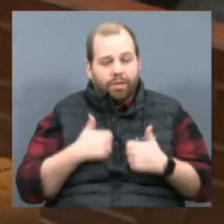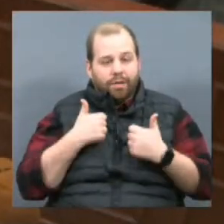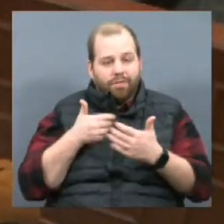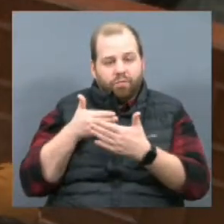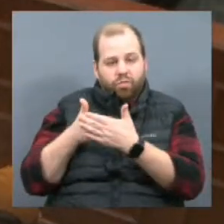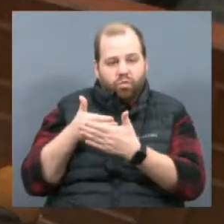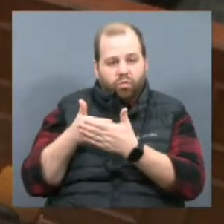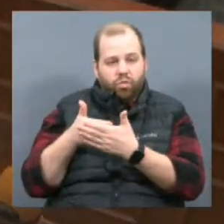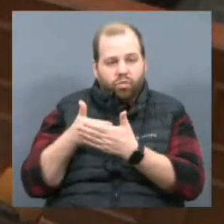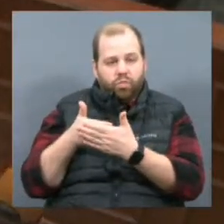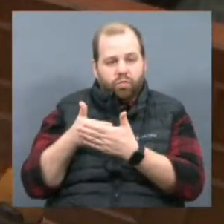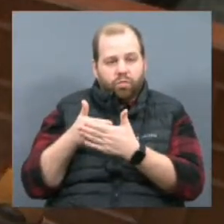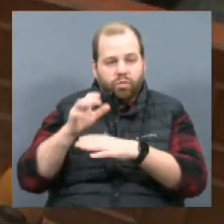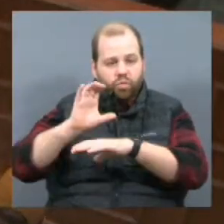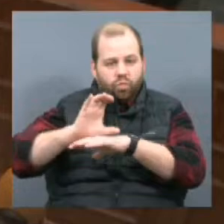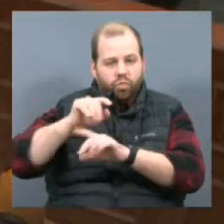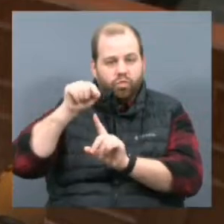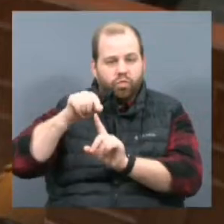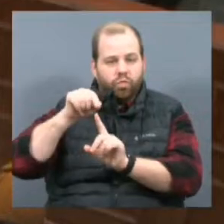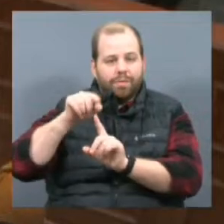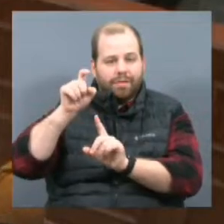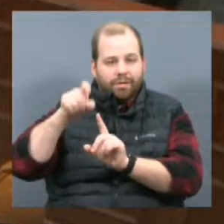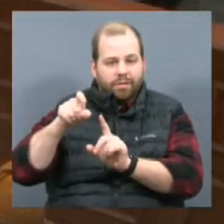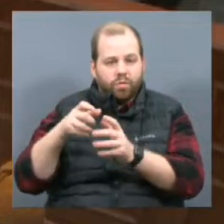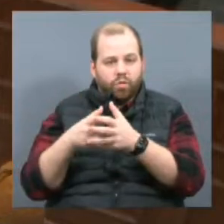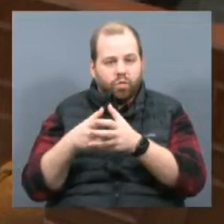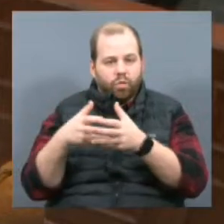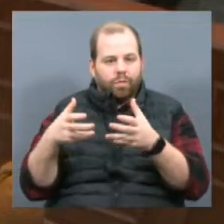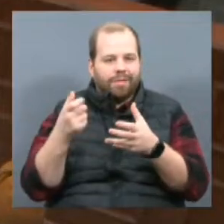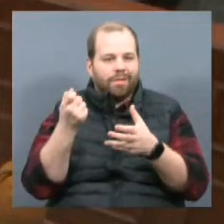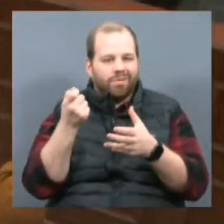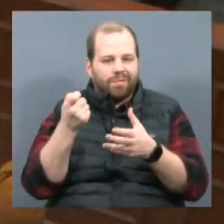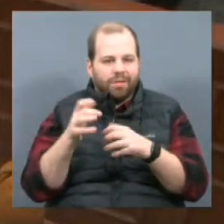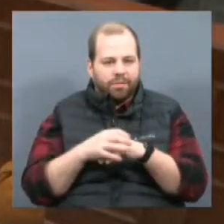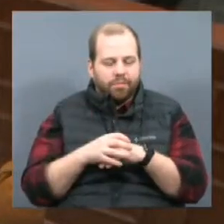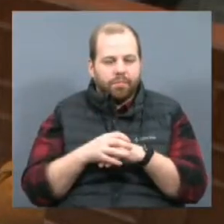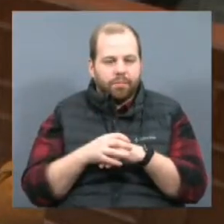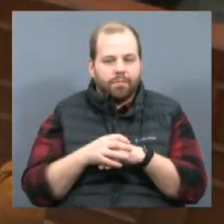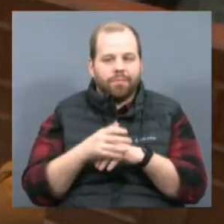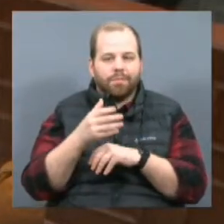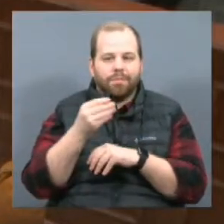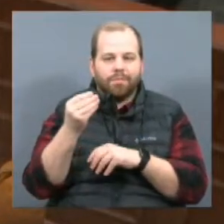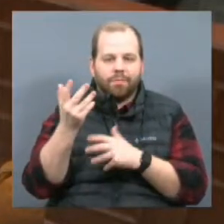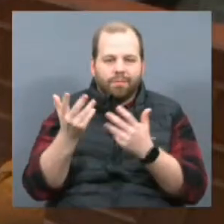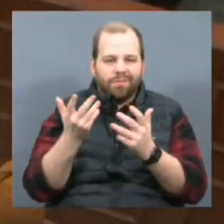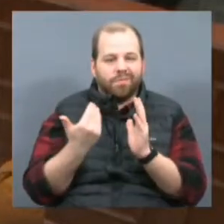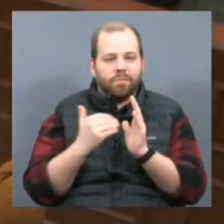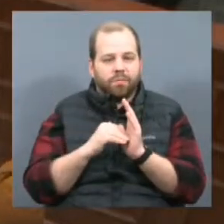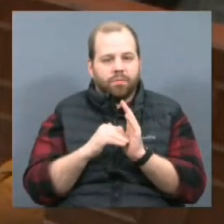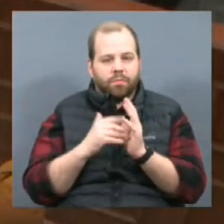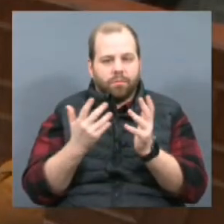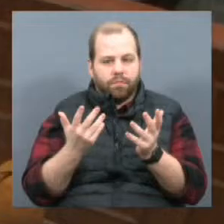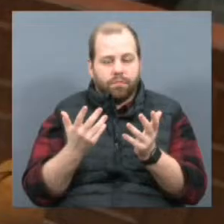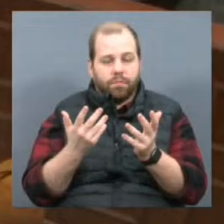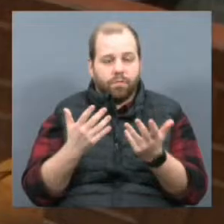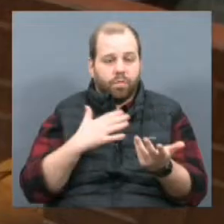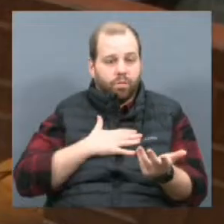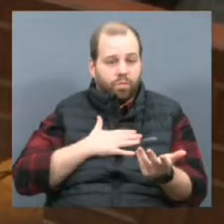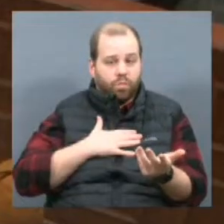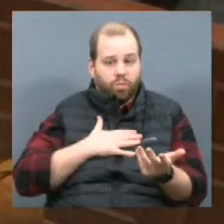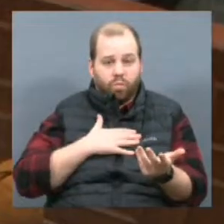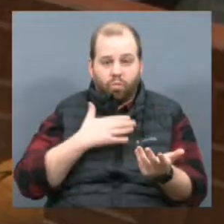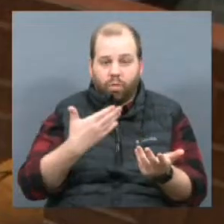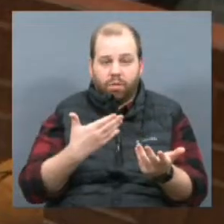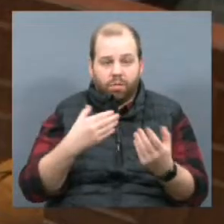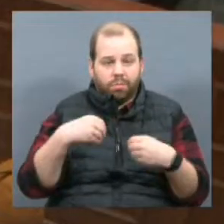next to a church which needs to expand a little bit. And again, you're welcome to move to West